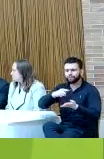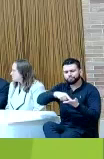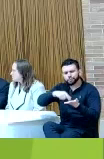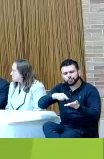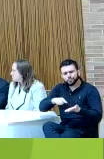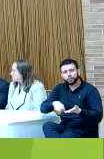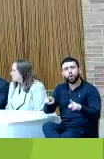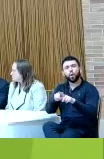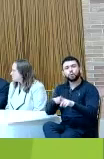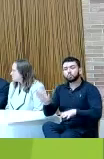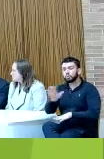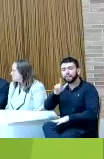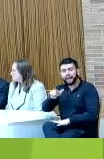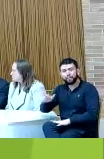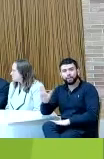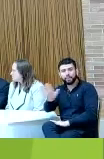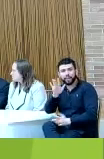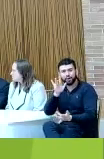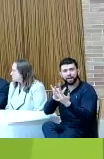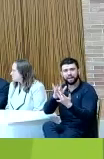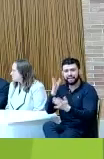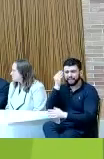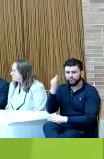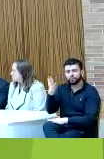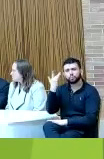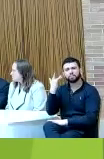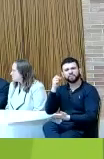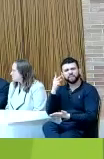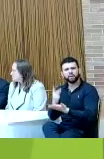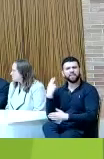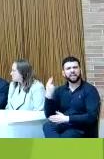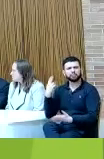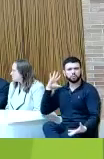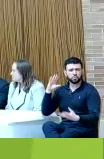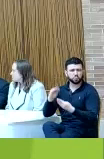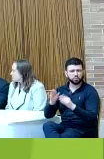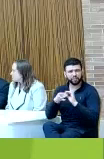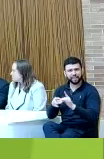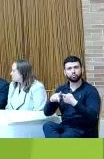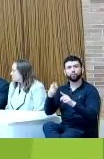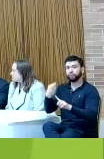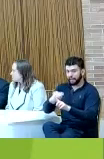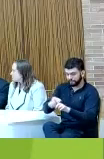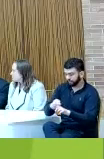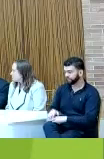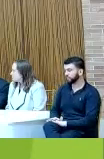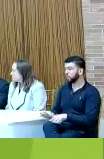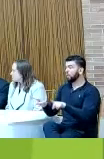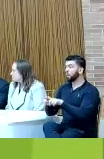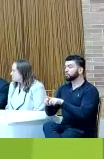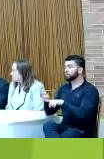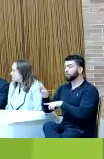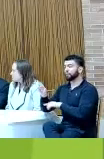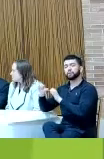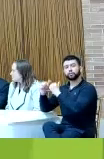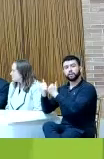landlord's contact information to verify your rental history um the realtor also explains that